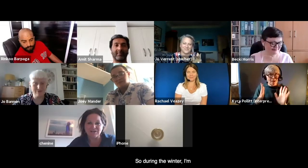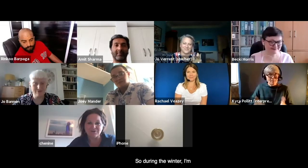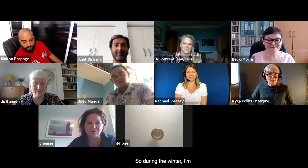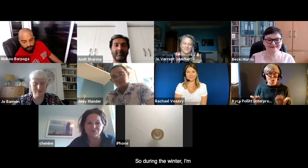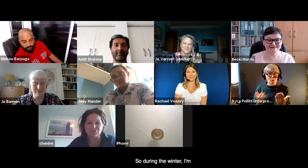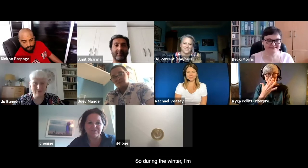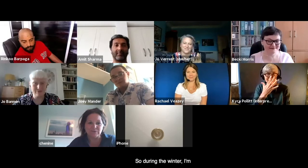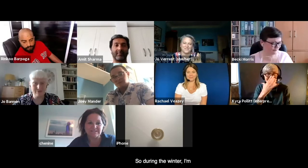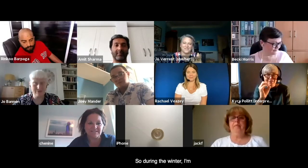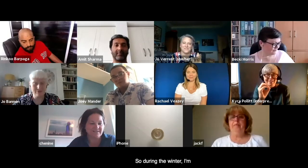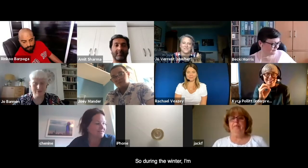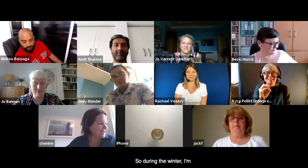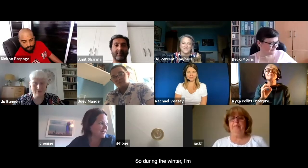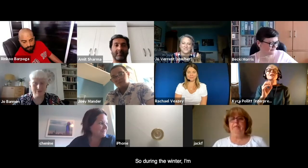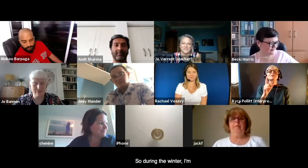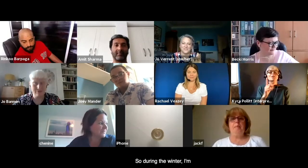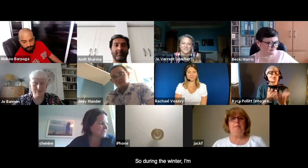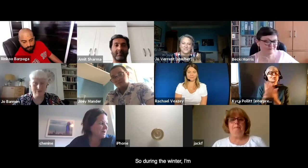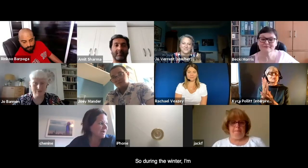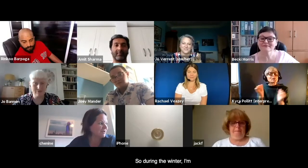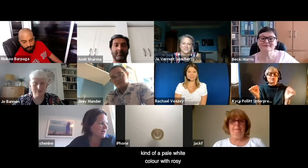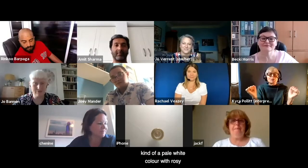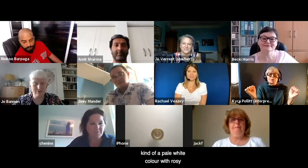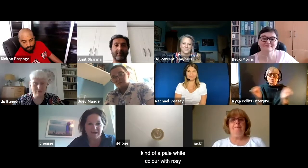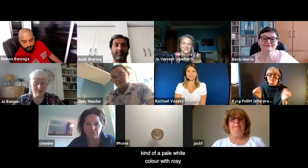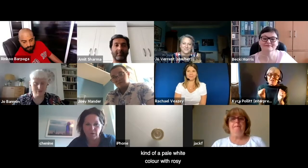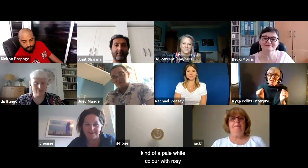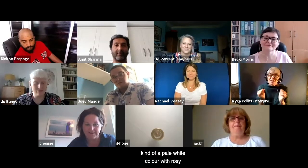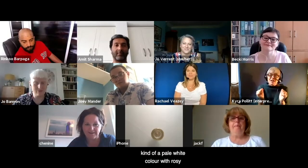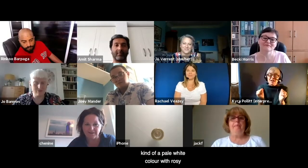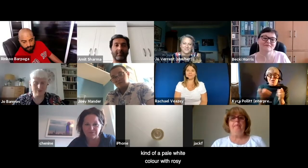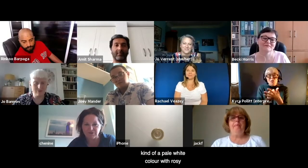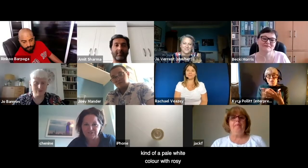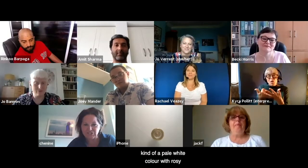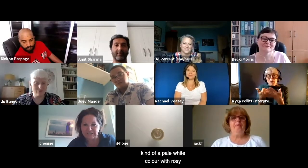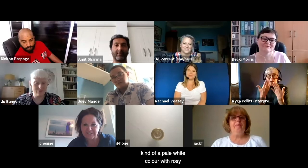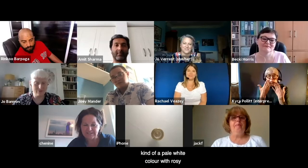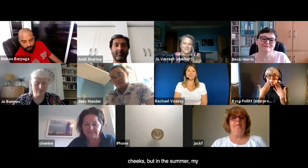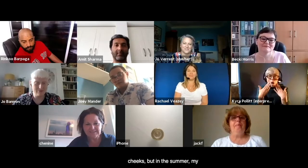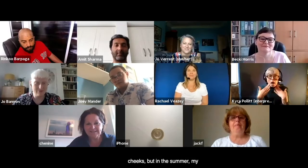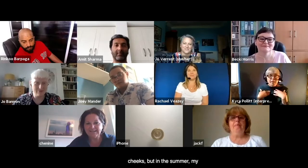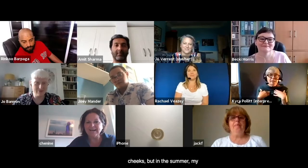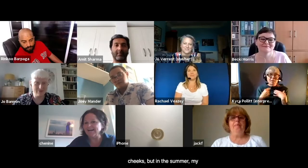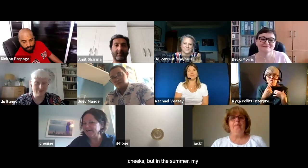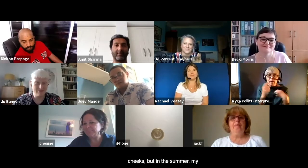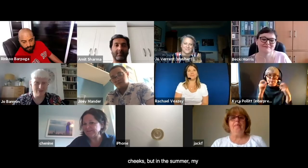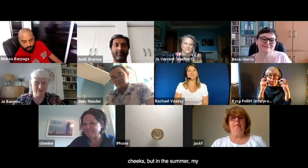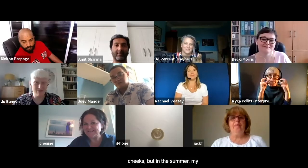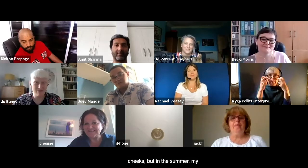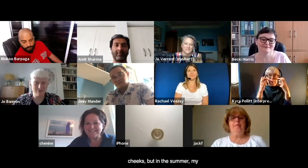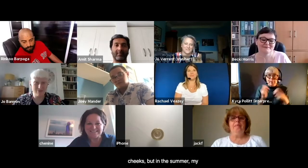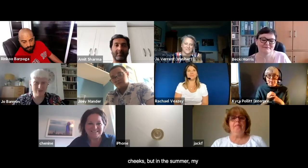And so during the winter, I'm kind of a pale white color with rosy cheeks.